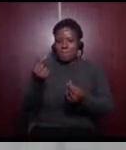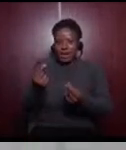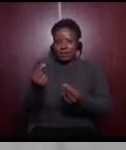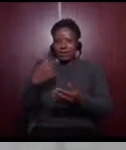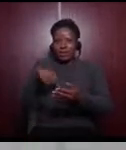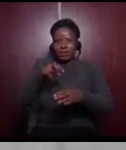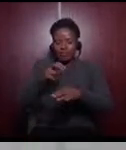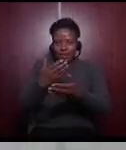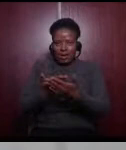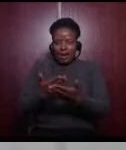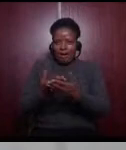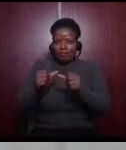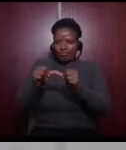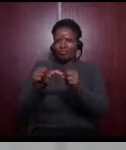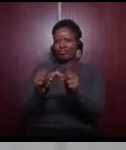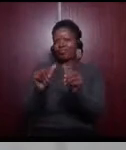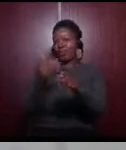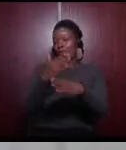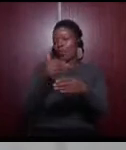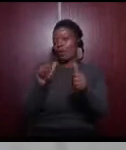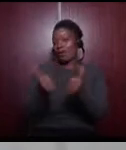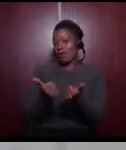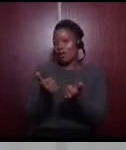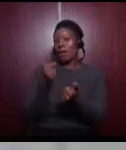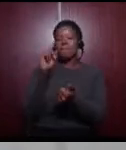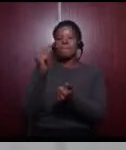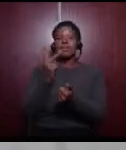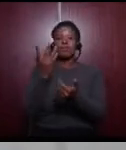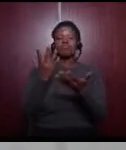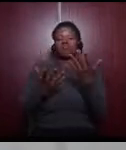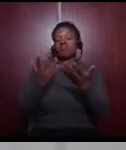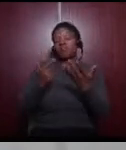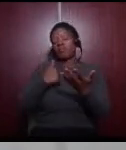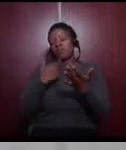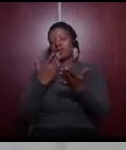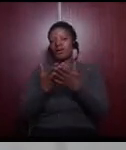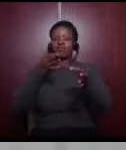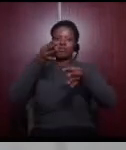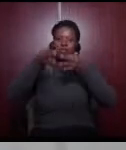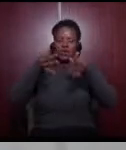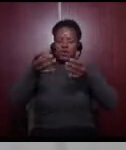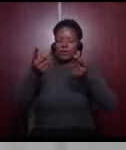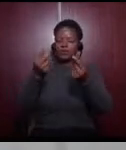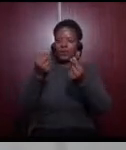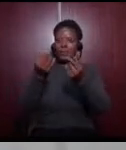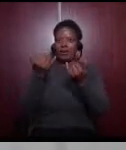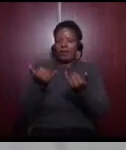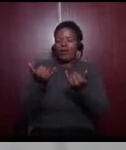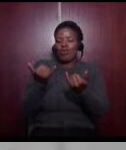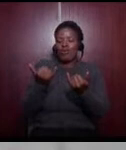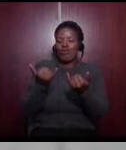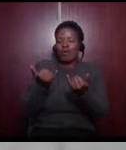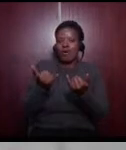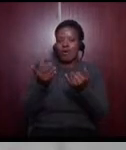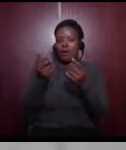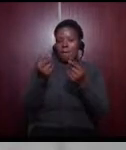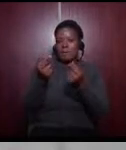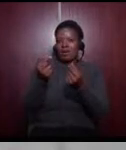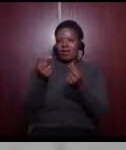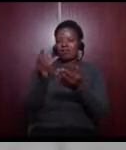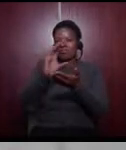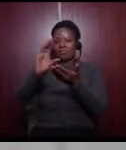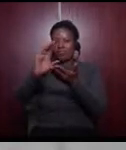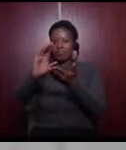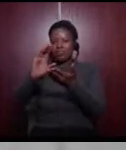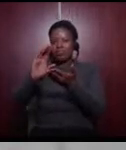So maybe to add, let me just also highlight the current funds, if I may, maybe per fund. We have State